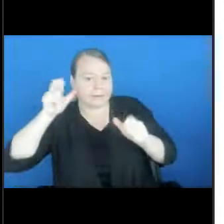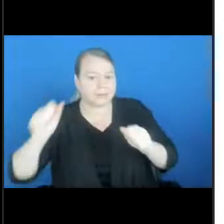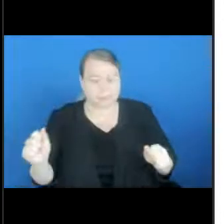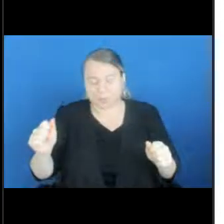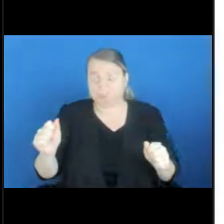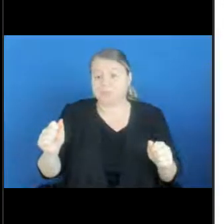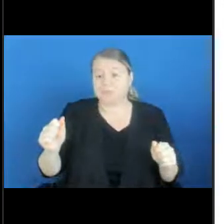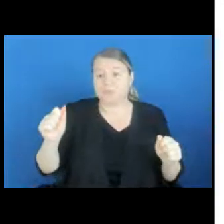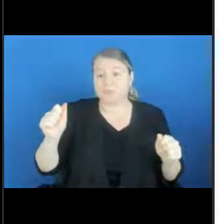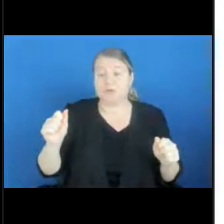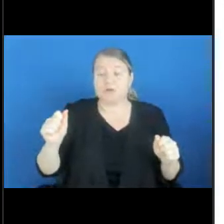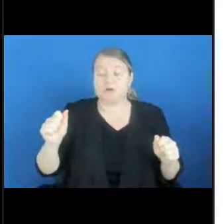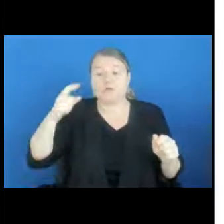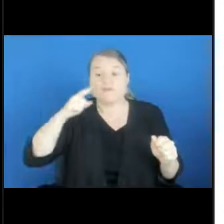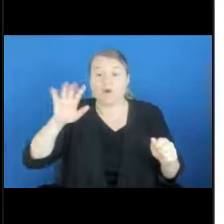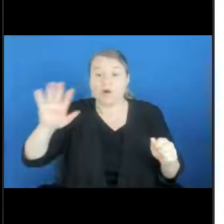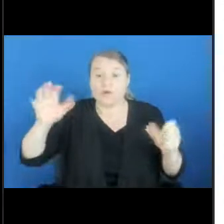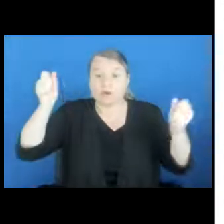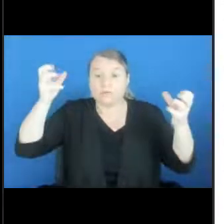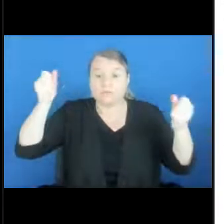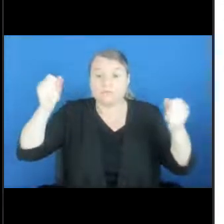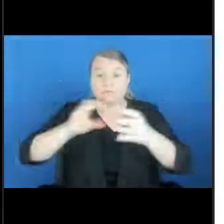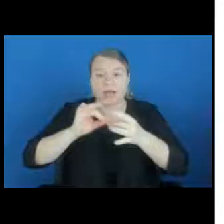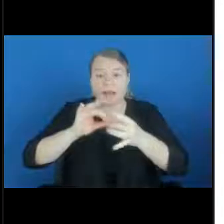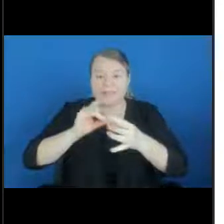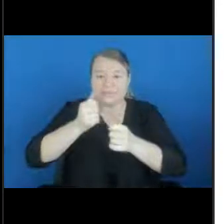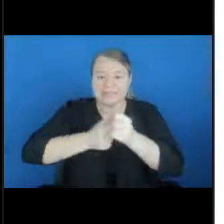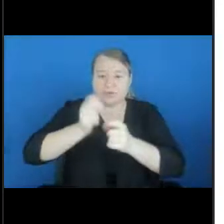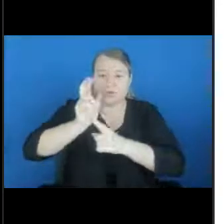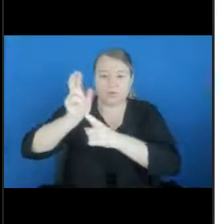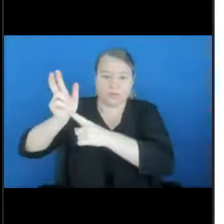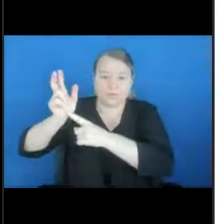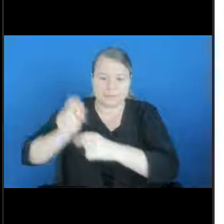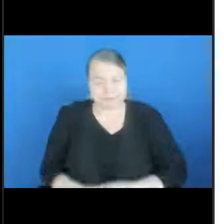note on the verbal comments, they are limited to 3 minutes.